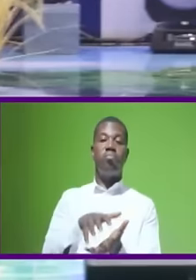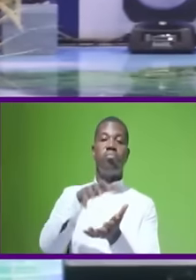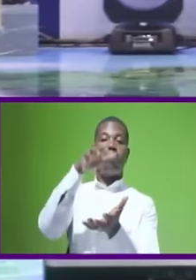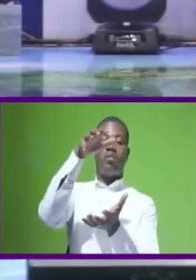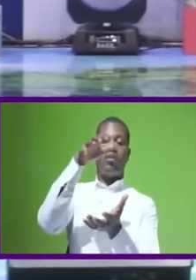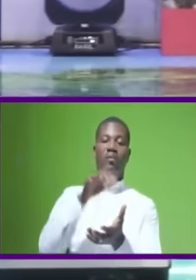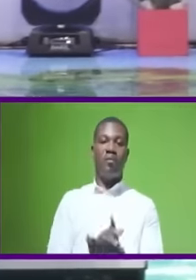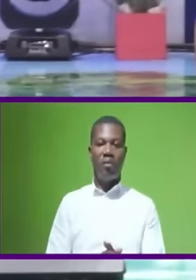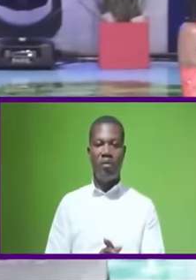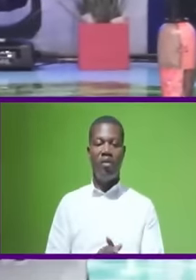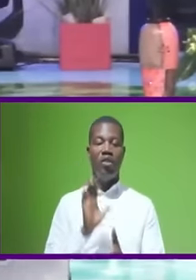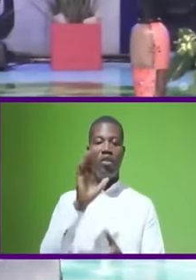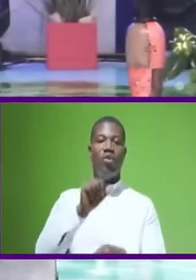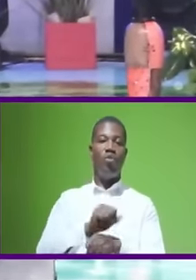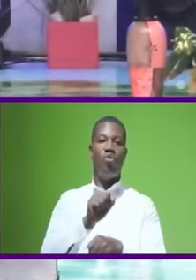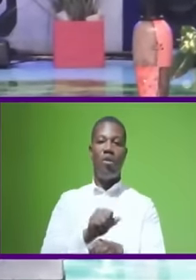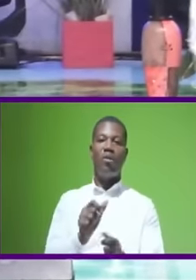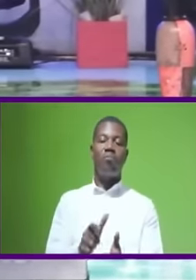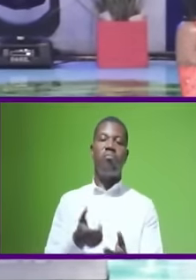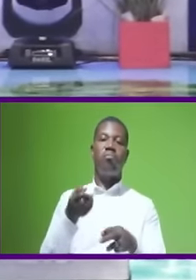When I do it in this way,